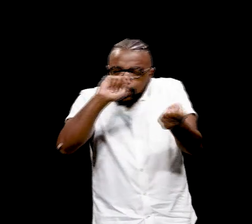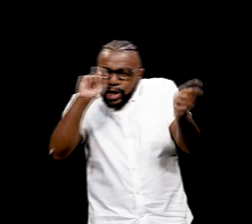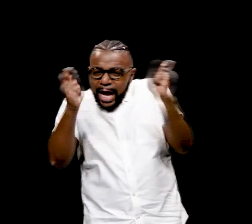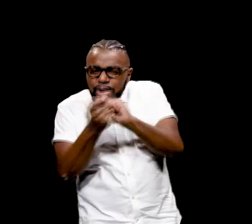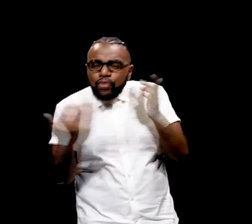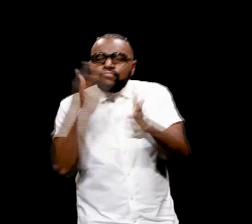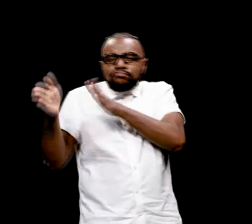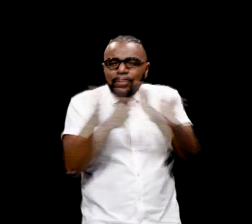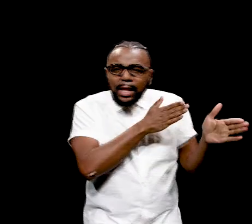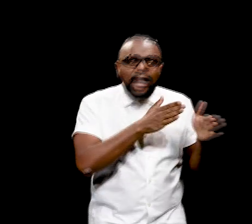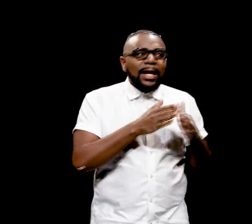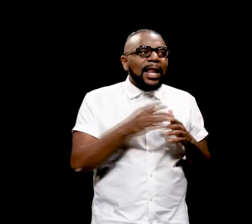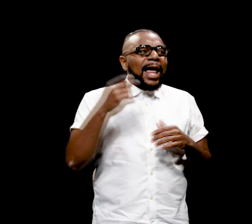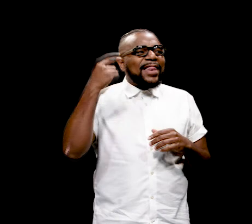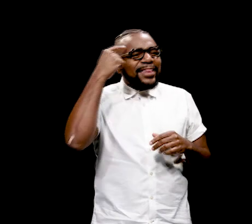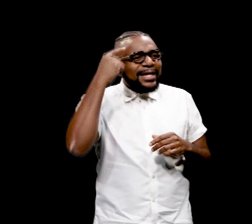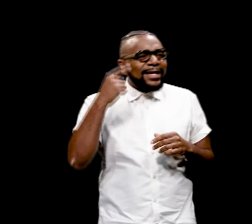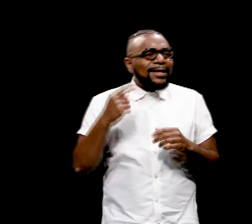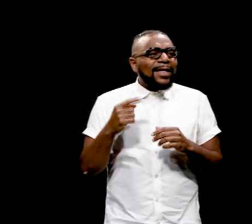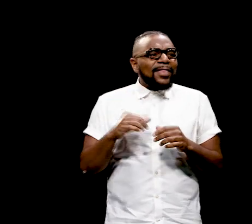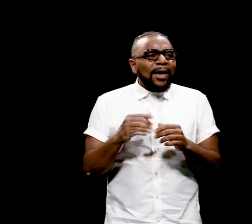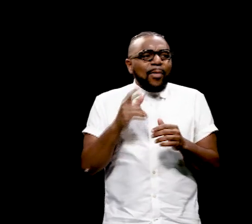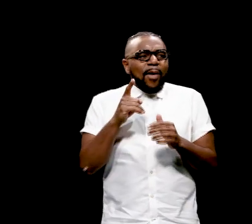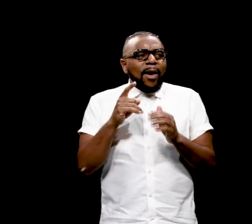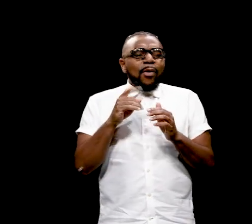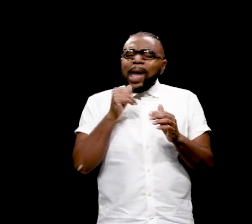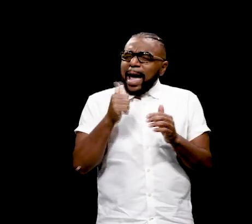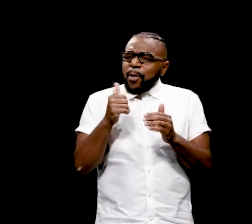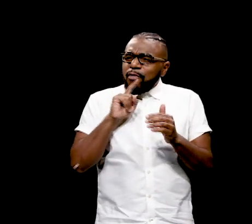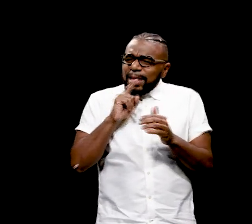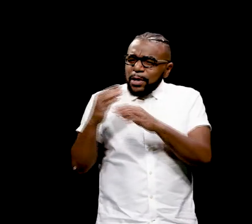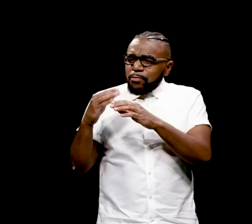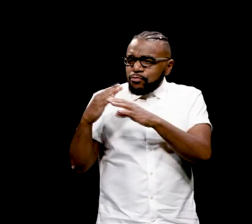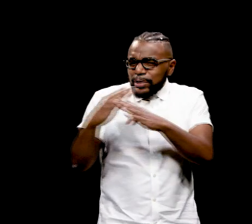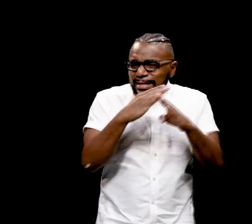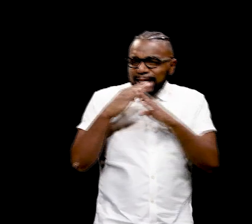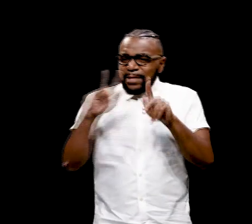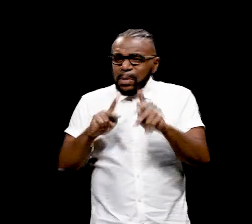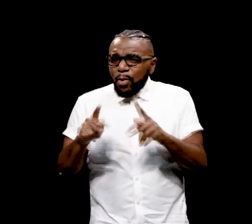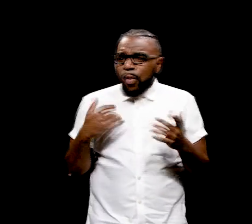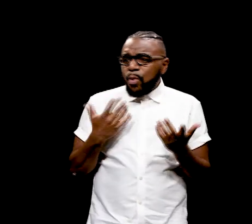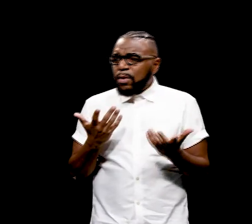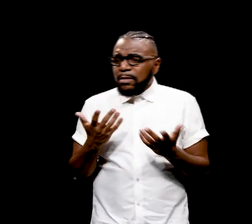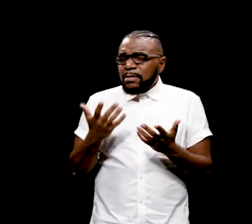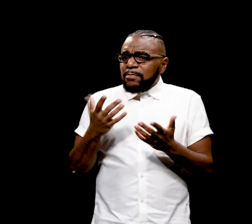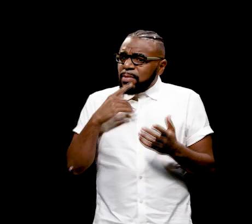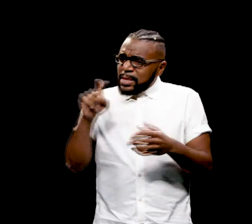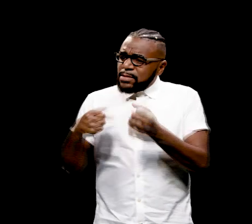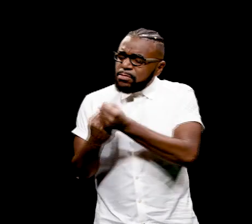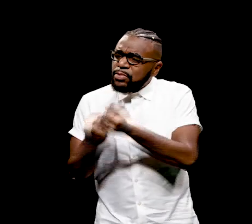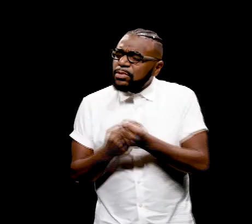for everyone so that our revenue is smart and progressive and that we're protecting the most vulnerable people, making sure we're tapping